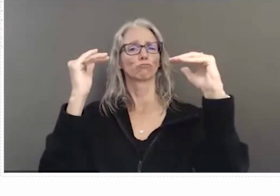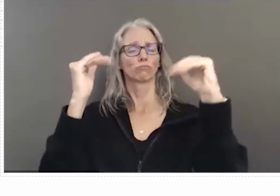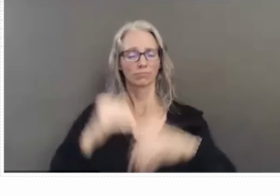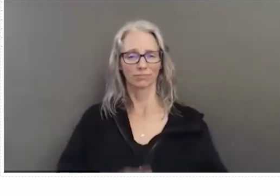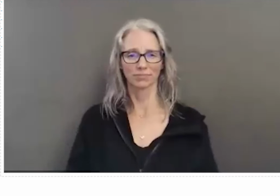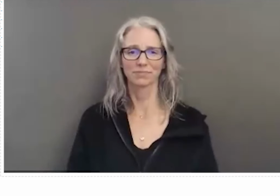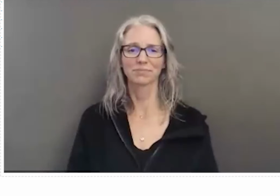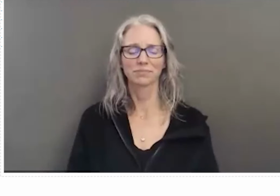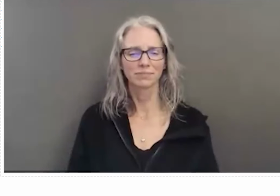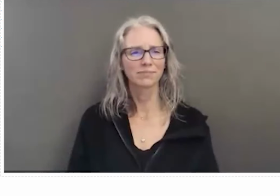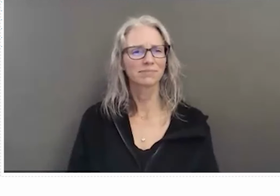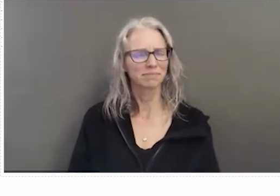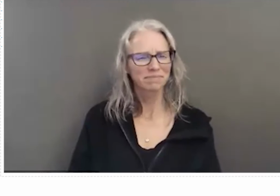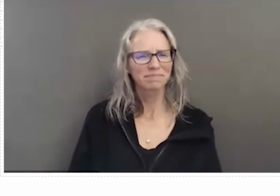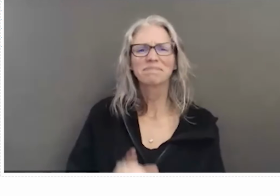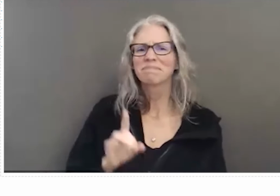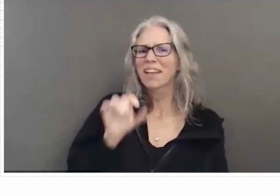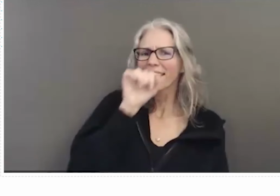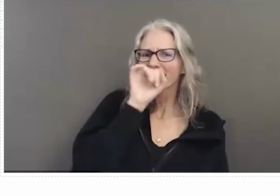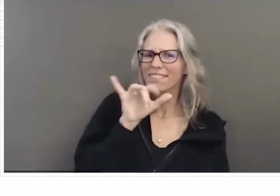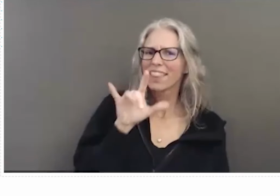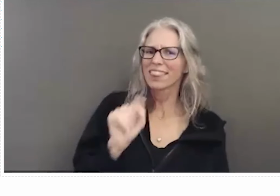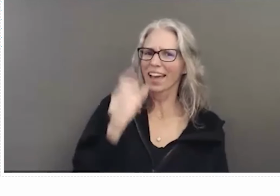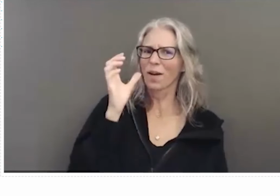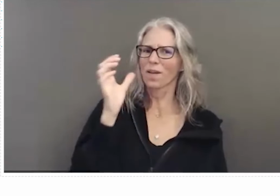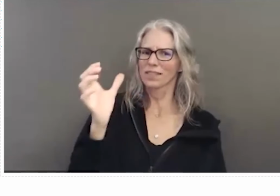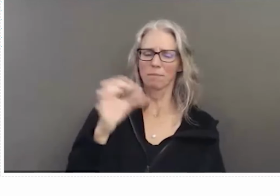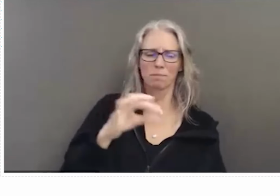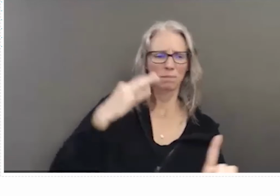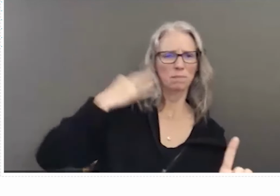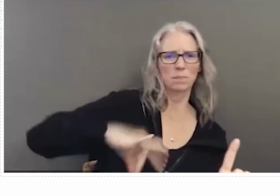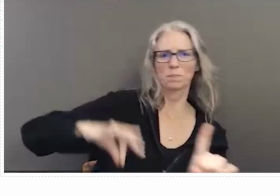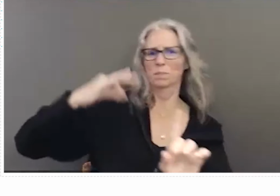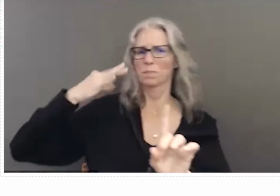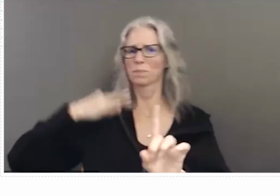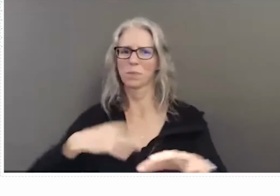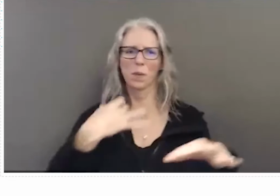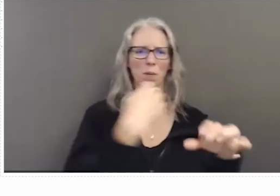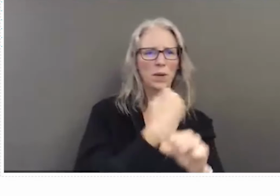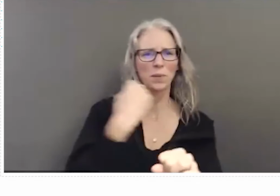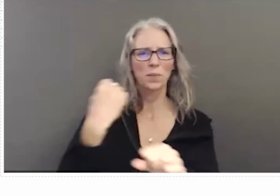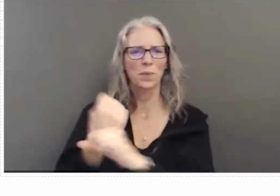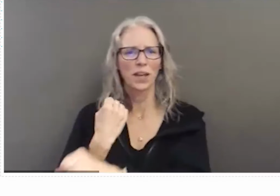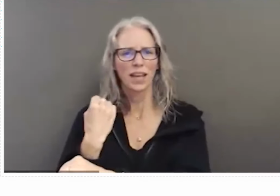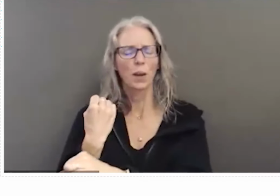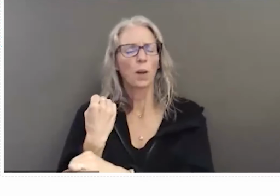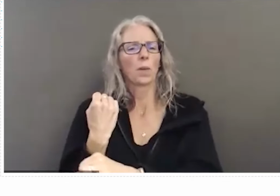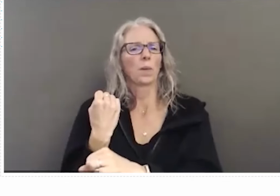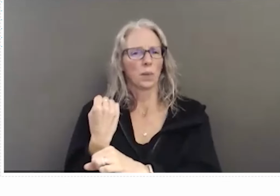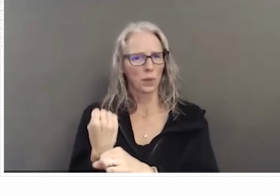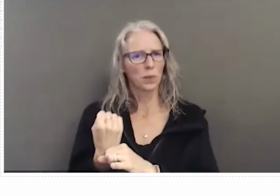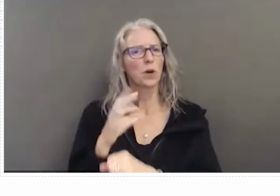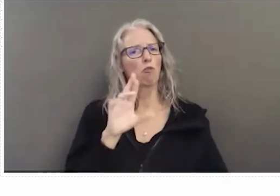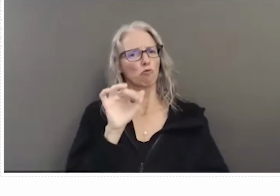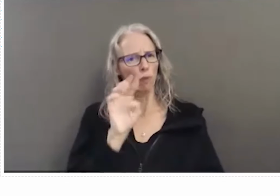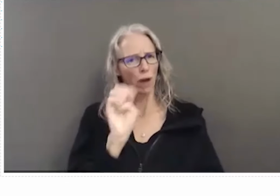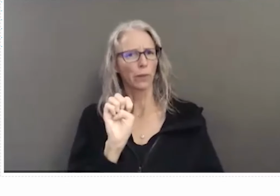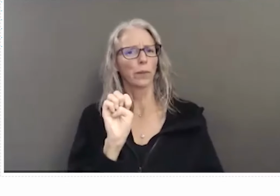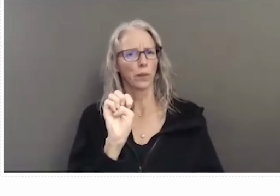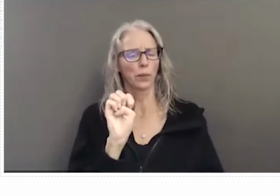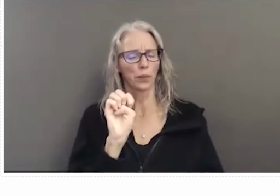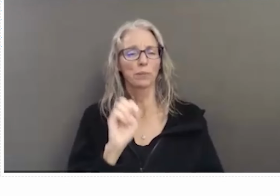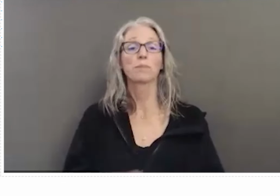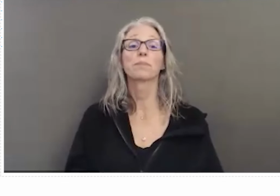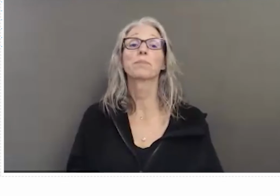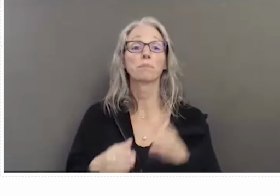I love that. I love this concept of everybody wins. And so few times in life do we see that. Derek and